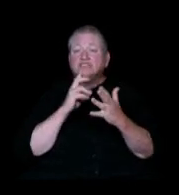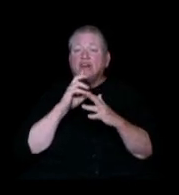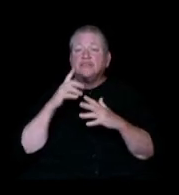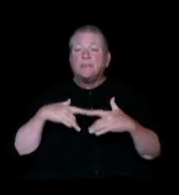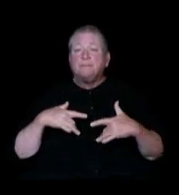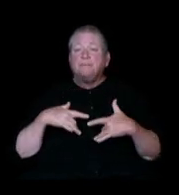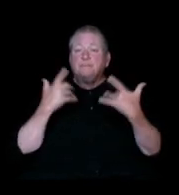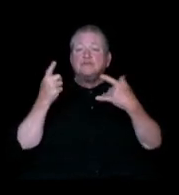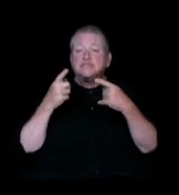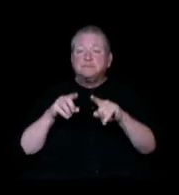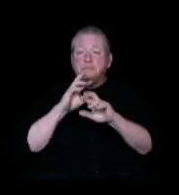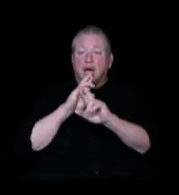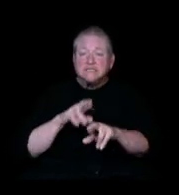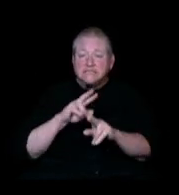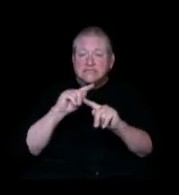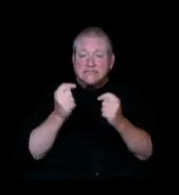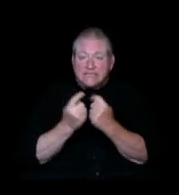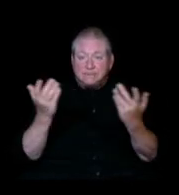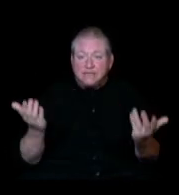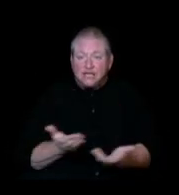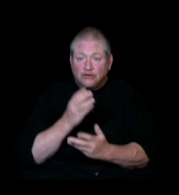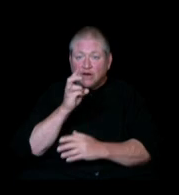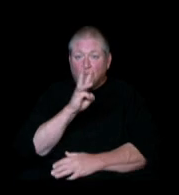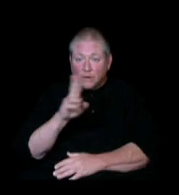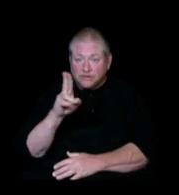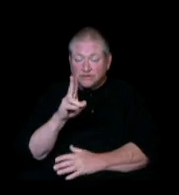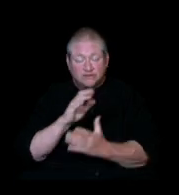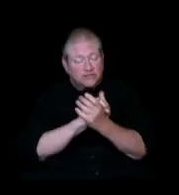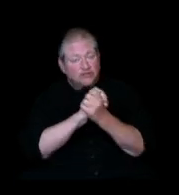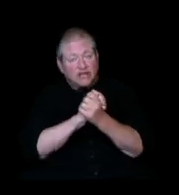at Western. Well done, Christian.